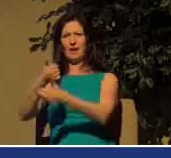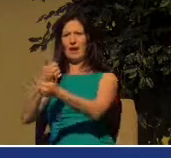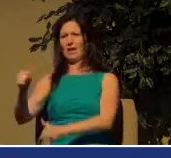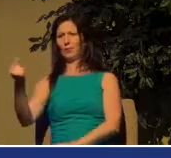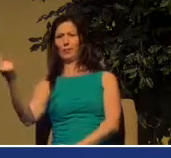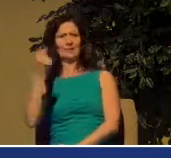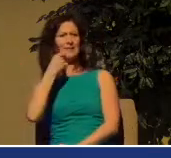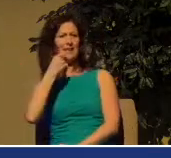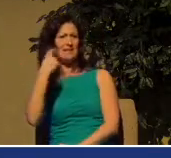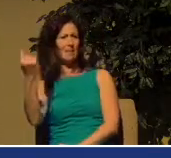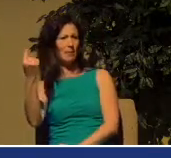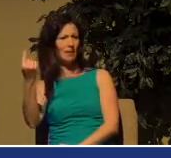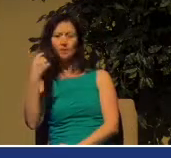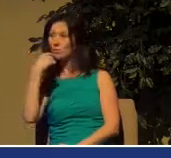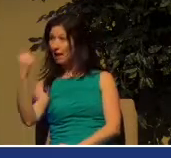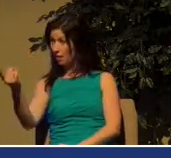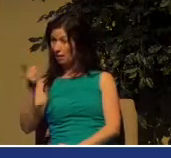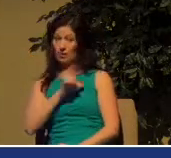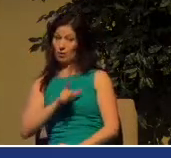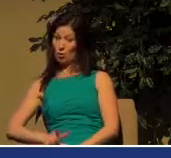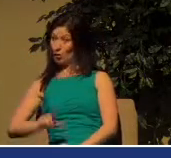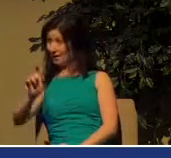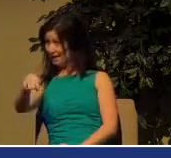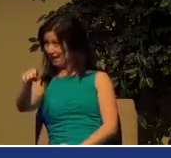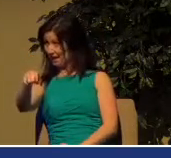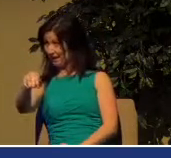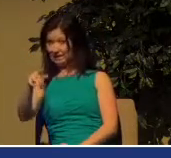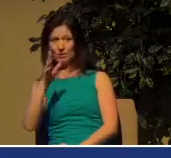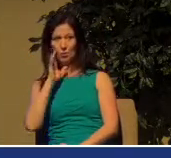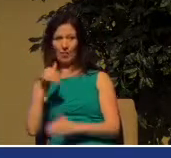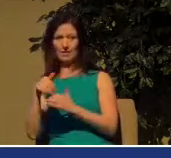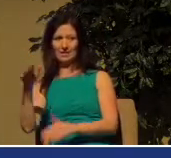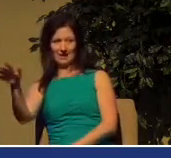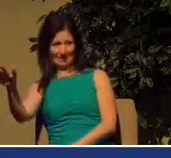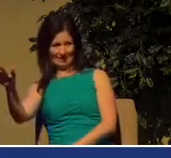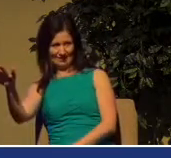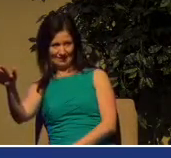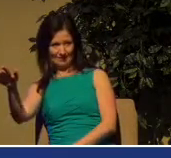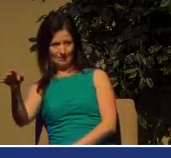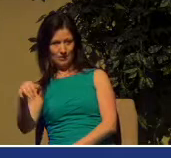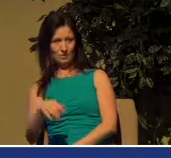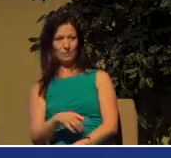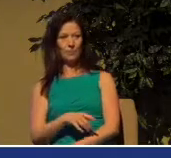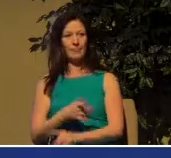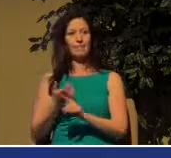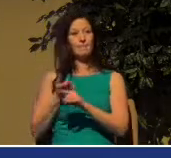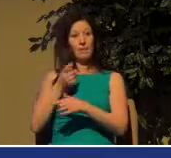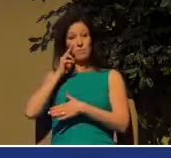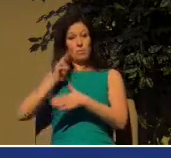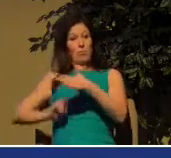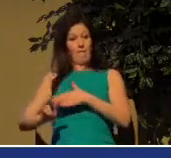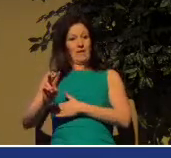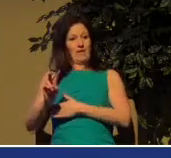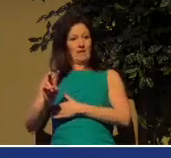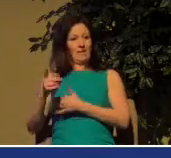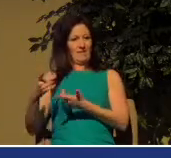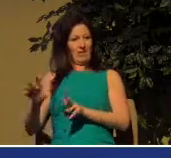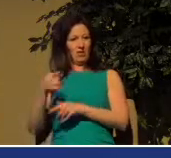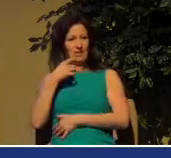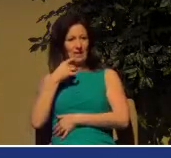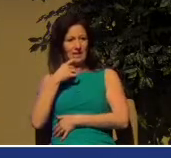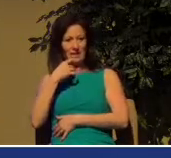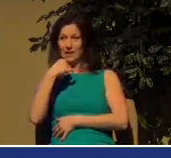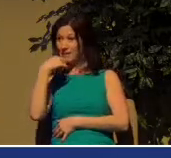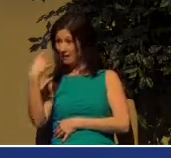them, and he will send them right away." This took place to fulfill what was spoken through the prophet, "Say to the daughter